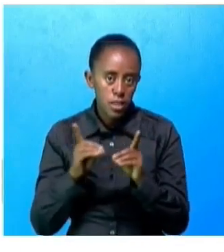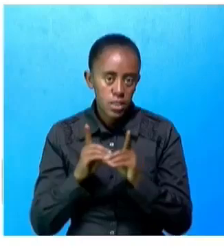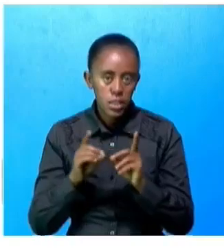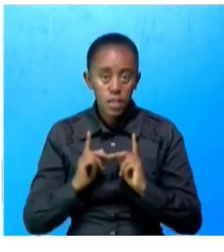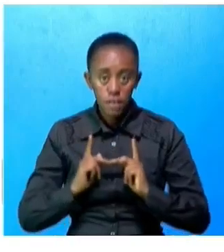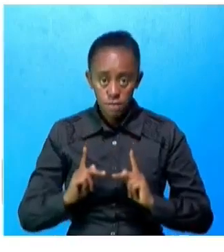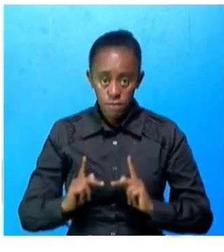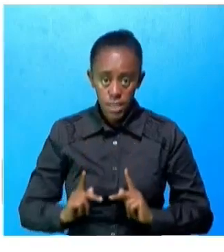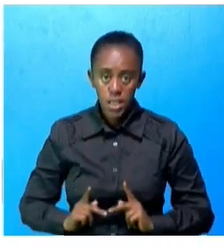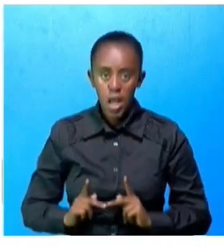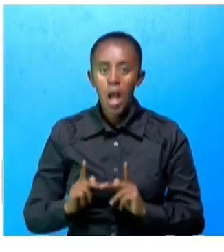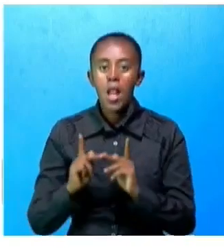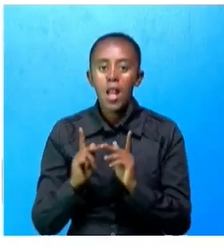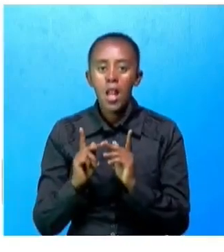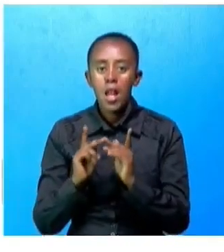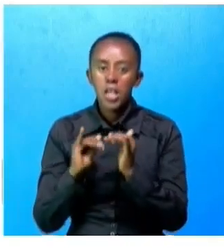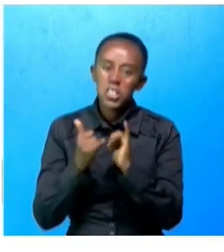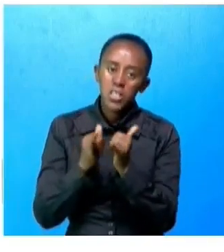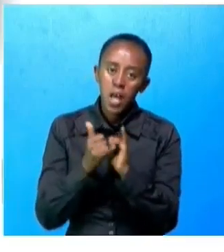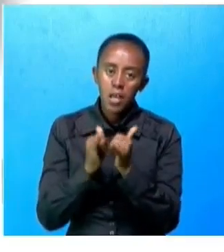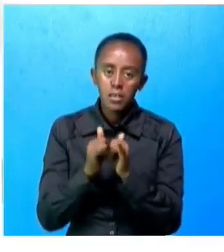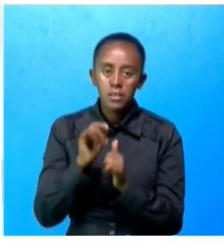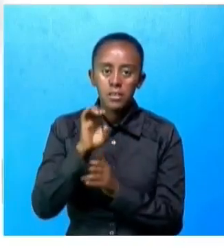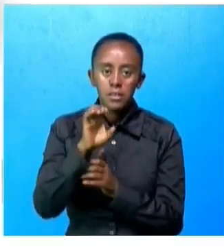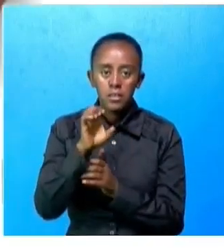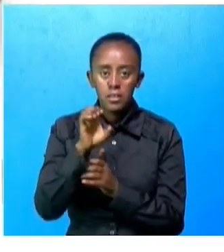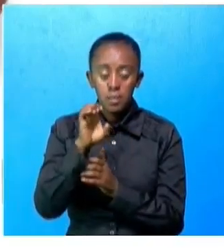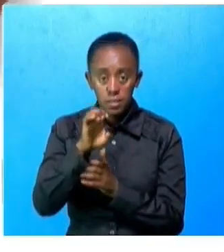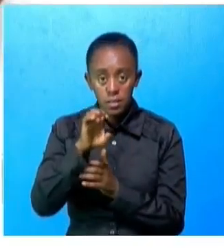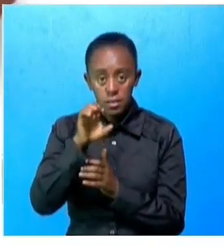physical exercise,